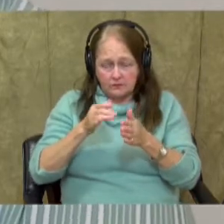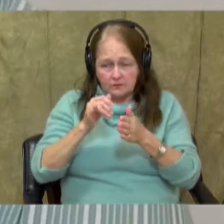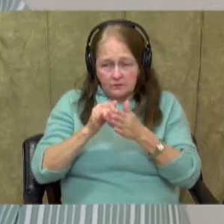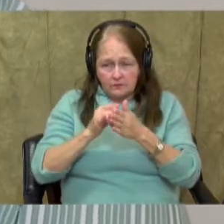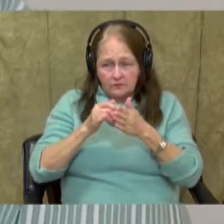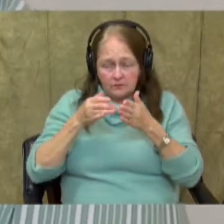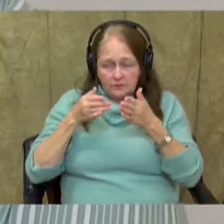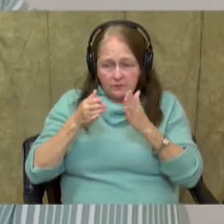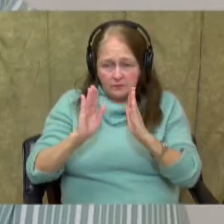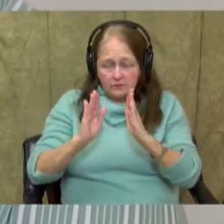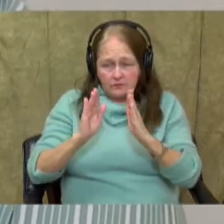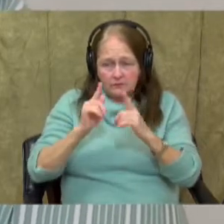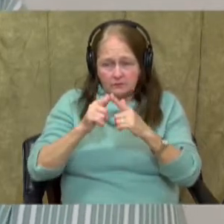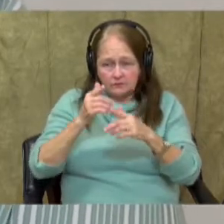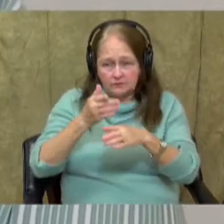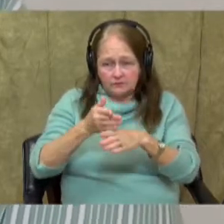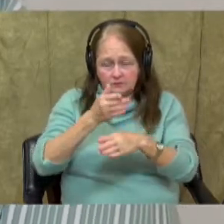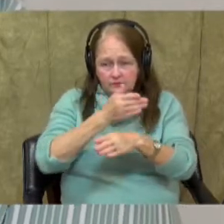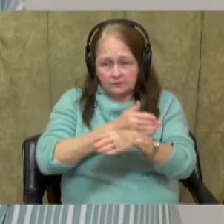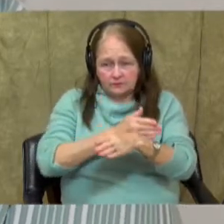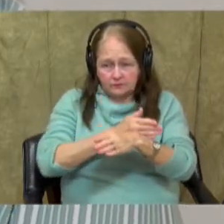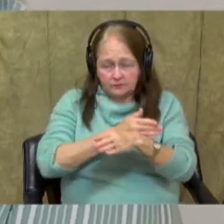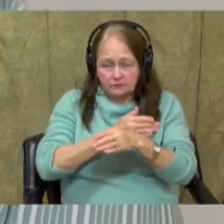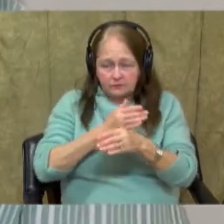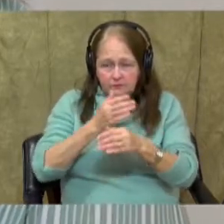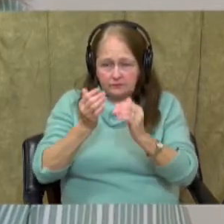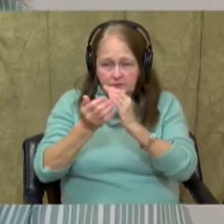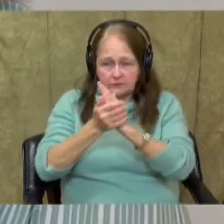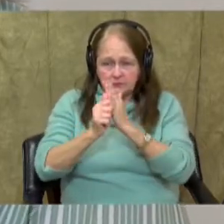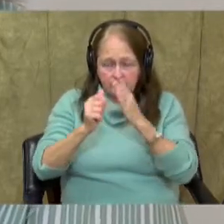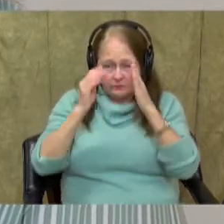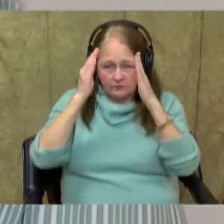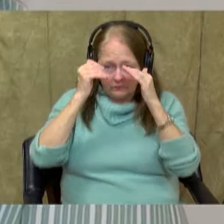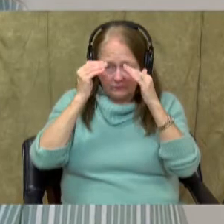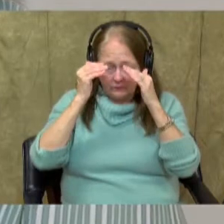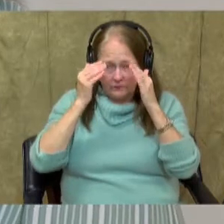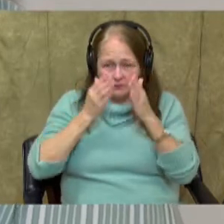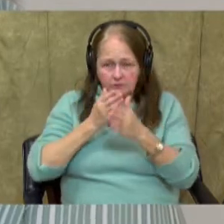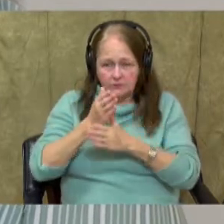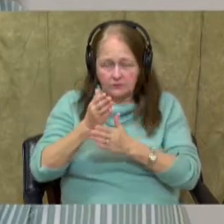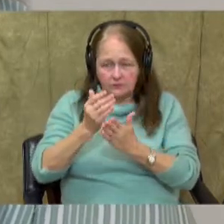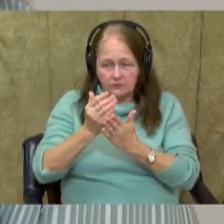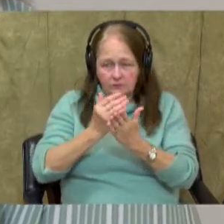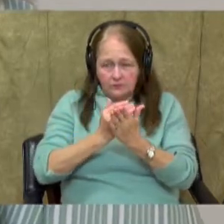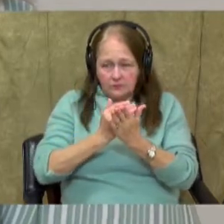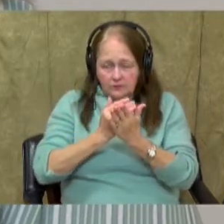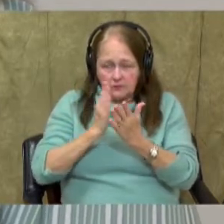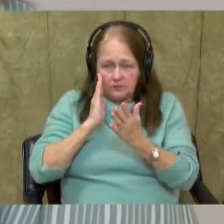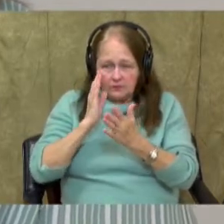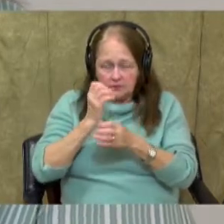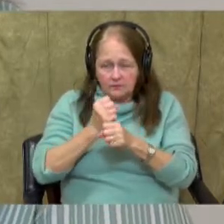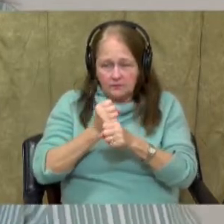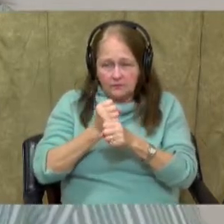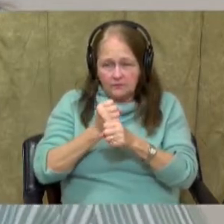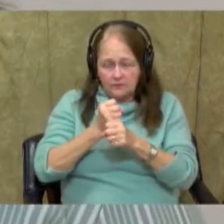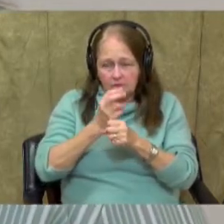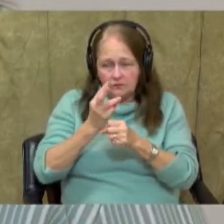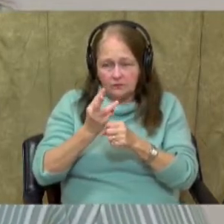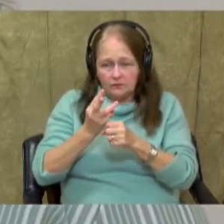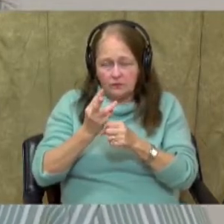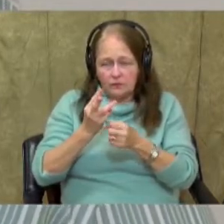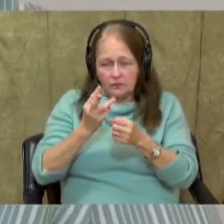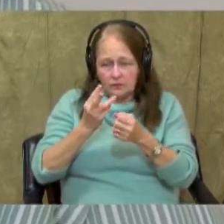always a way for us to improve our comprehension skills. So hopefully through this lesson, you're going to get a few tips that will help you